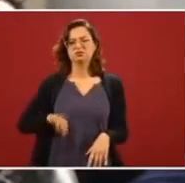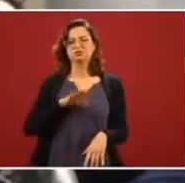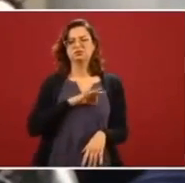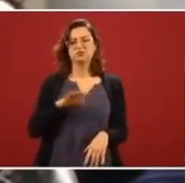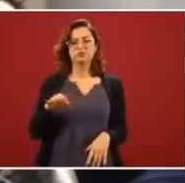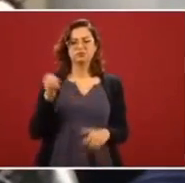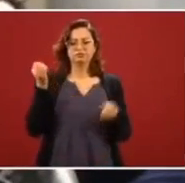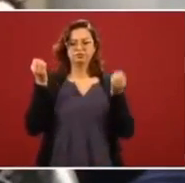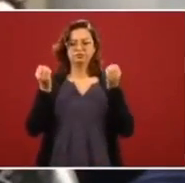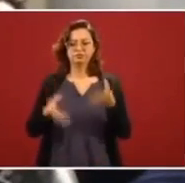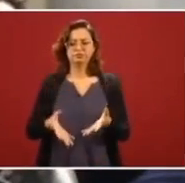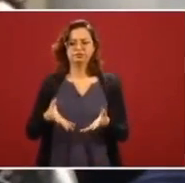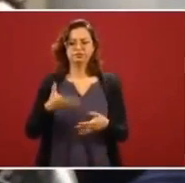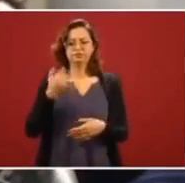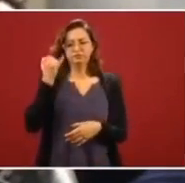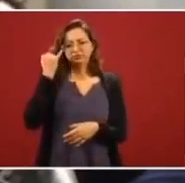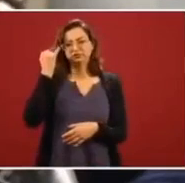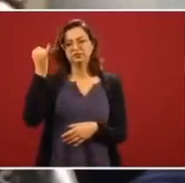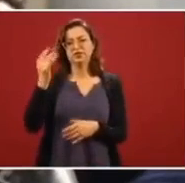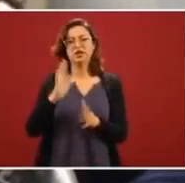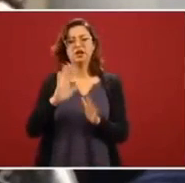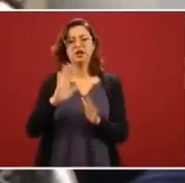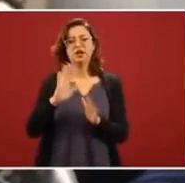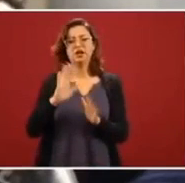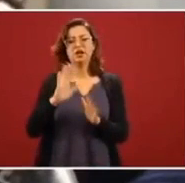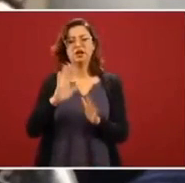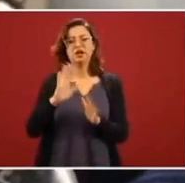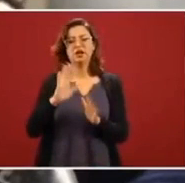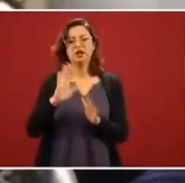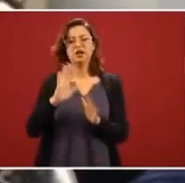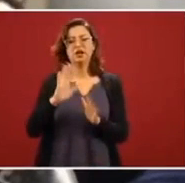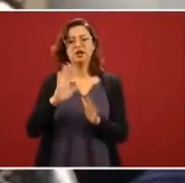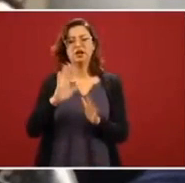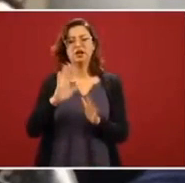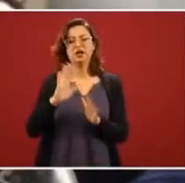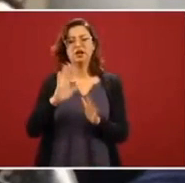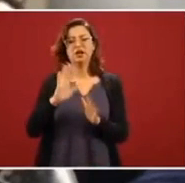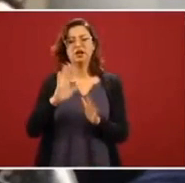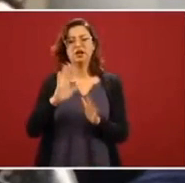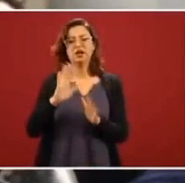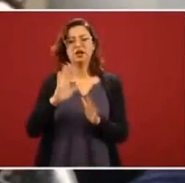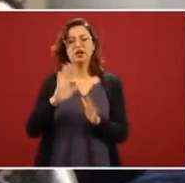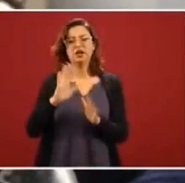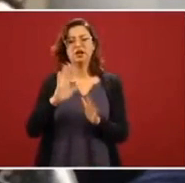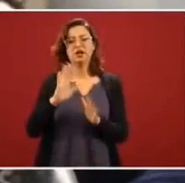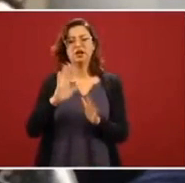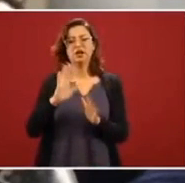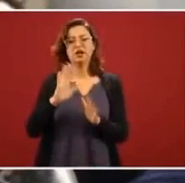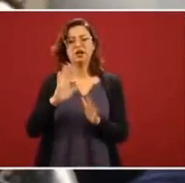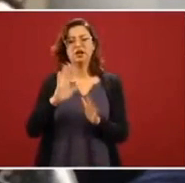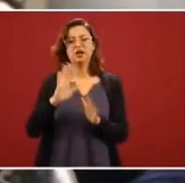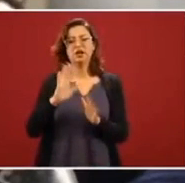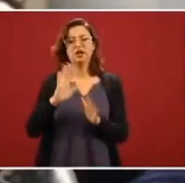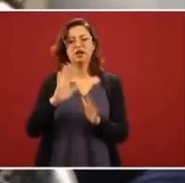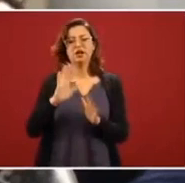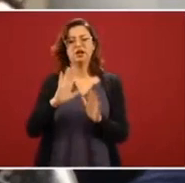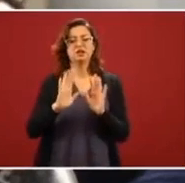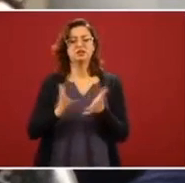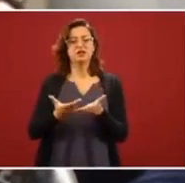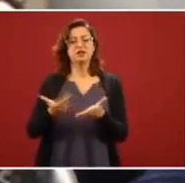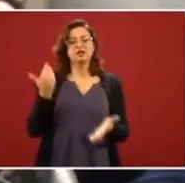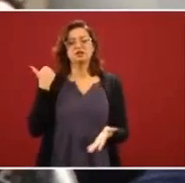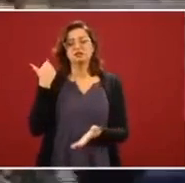aportar ideas. Ya le entregué a usted un documento That could give ideas, and I've already turned over a document to